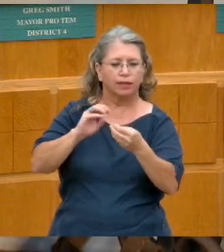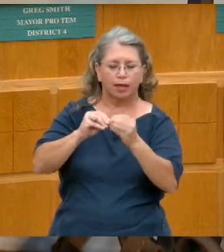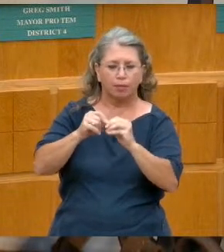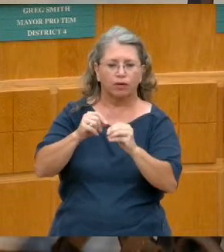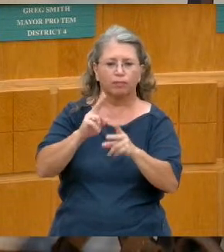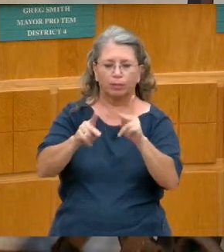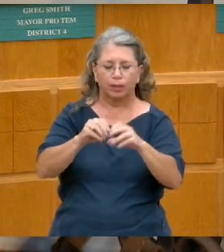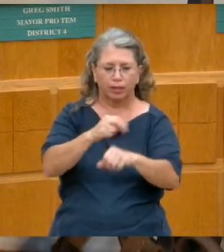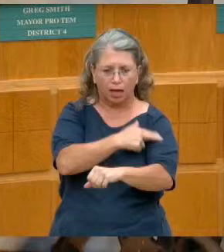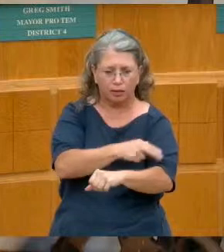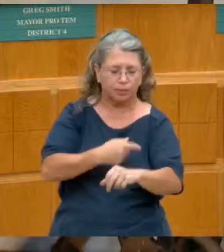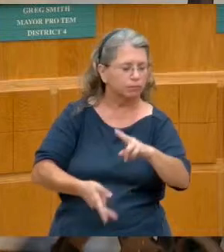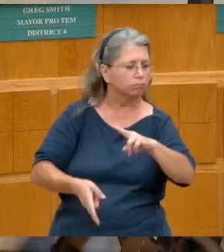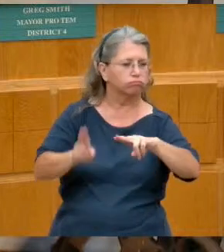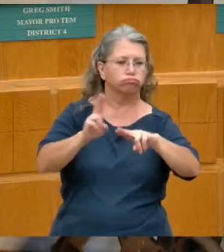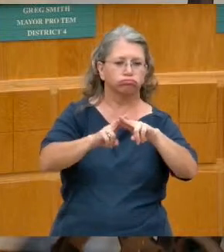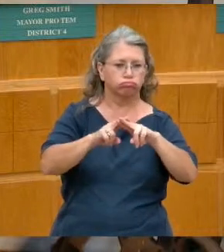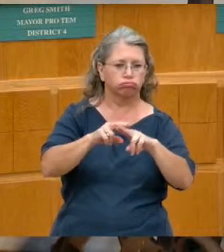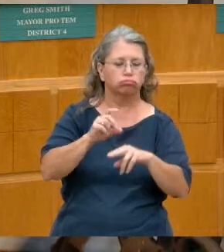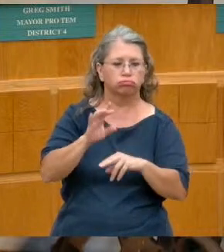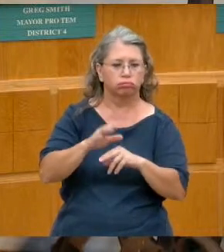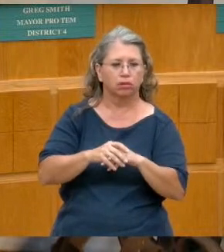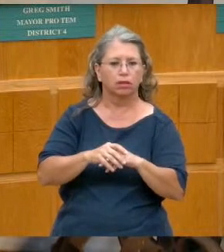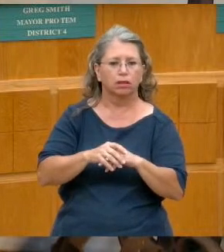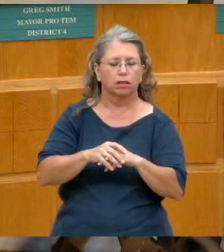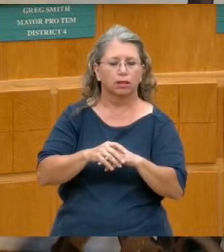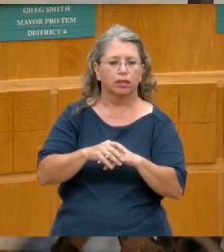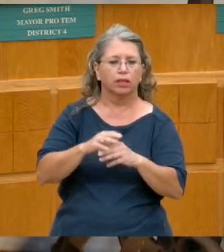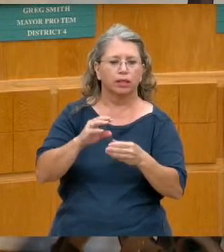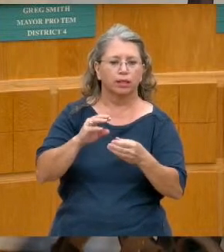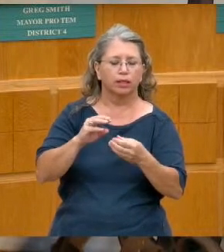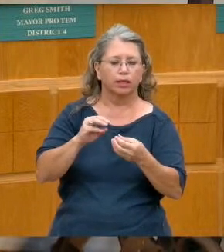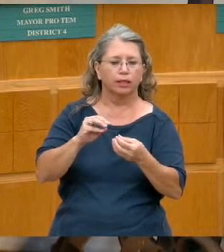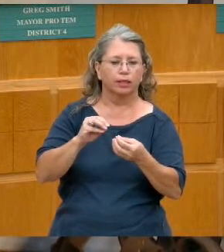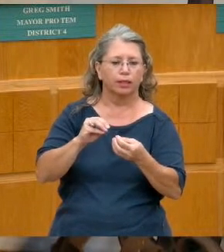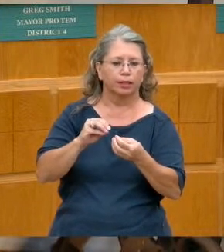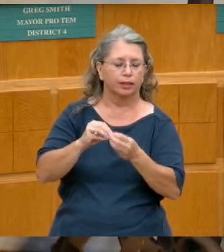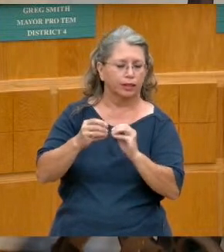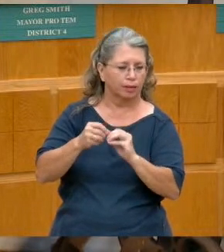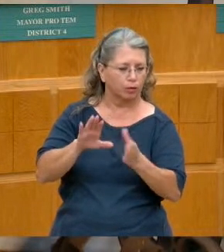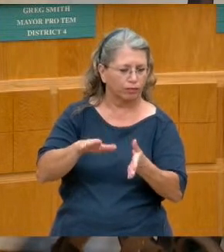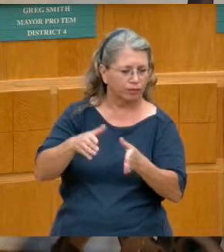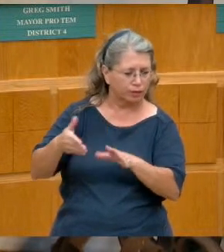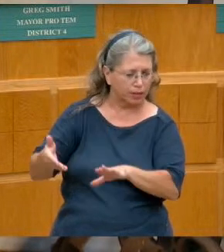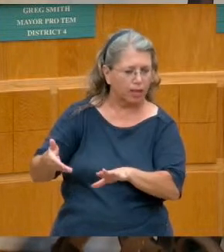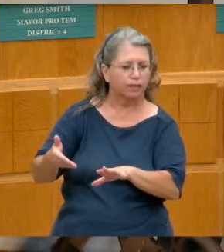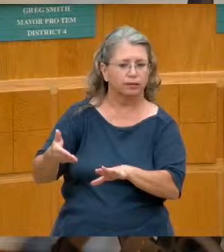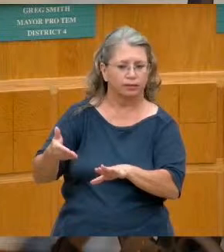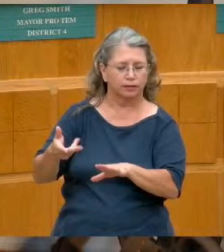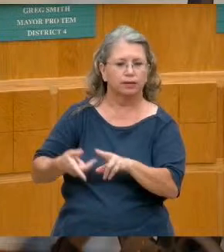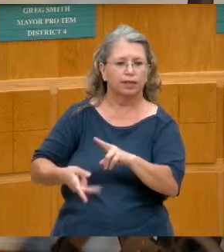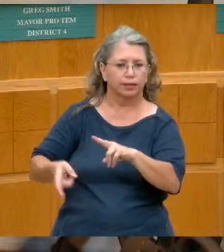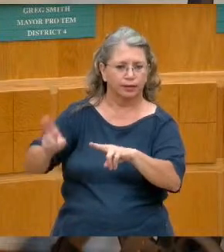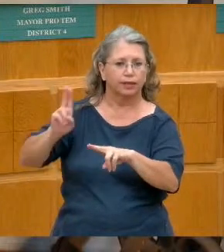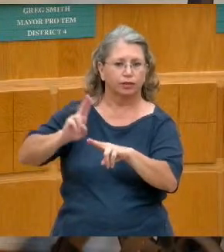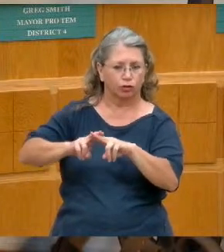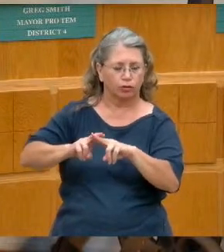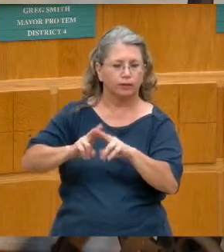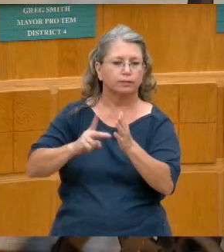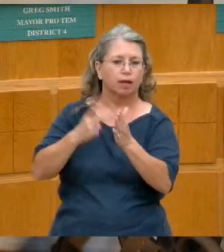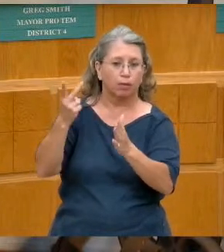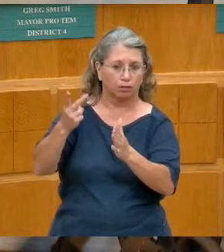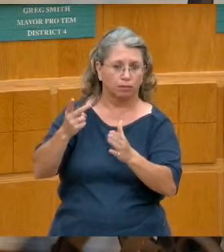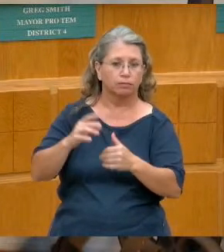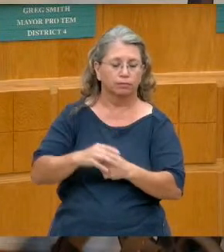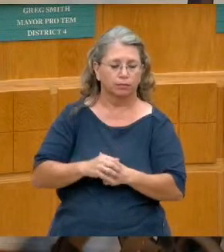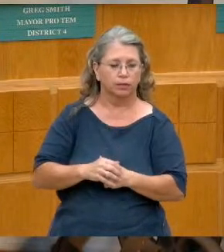our number of patients in the intensive care unit has also grown. And in 1 week, the number of deaths due to coronavirus has doubled.